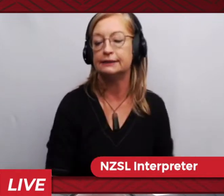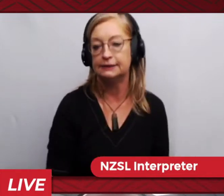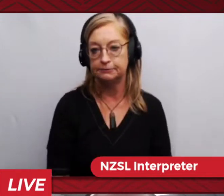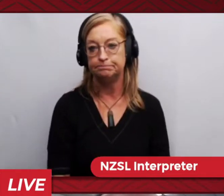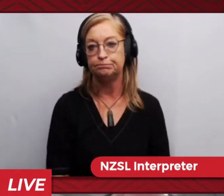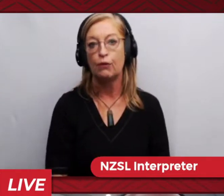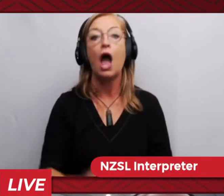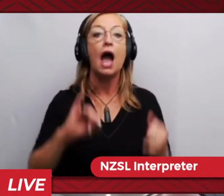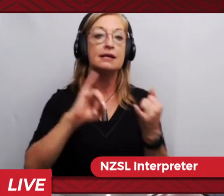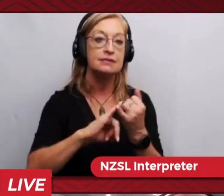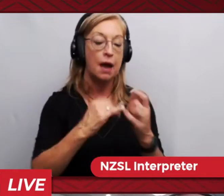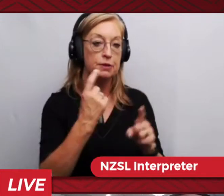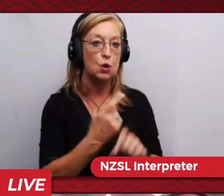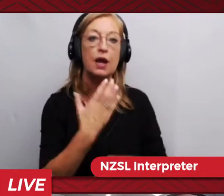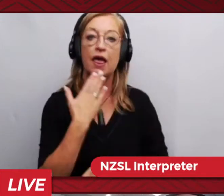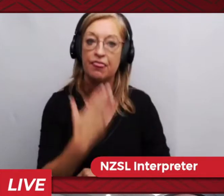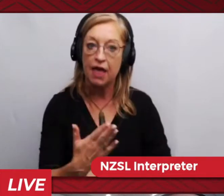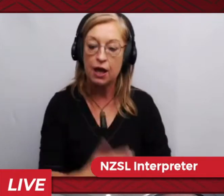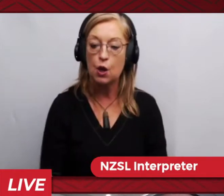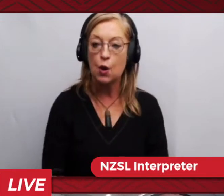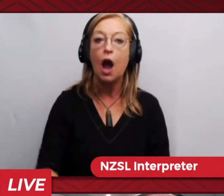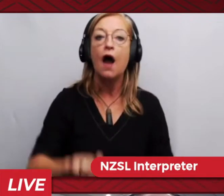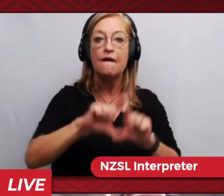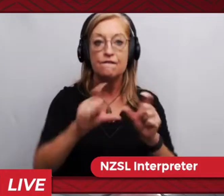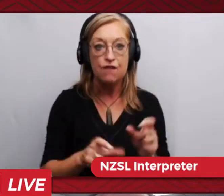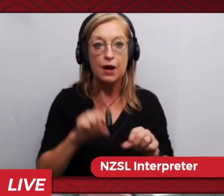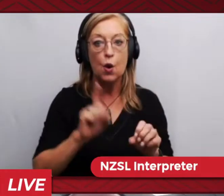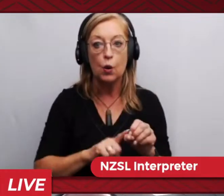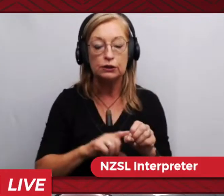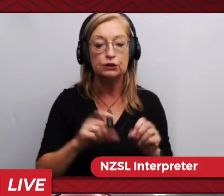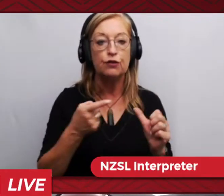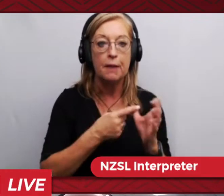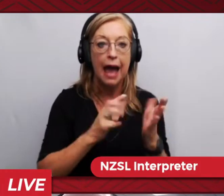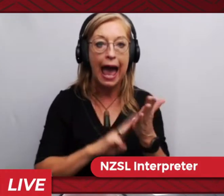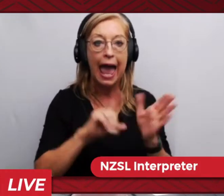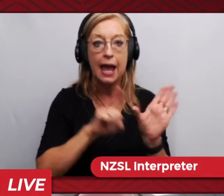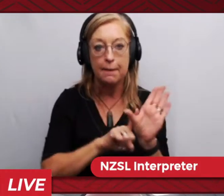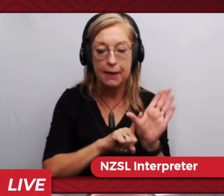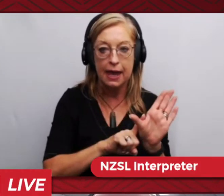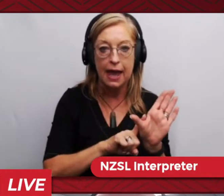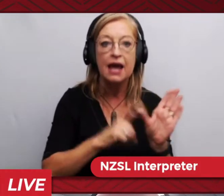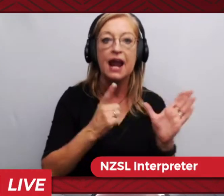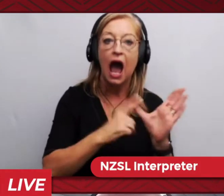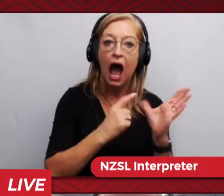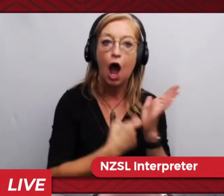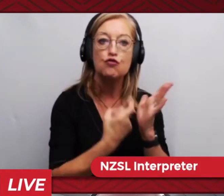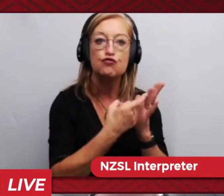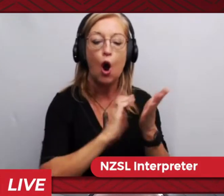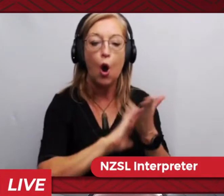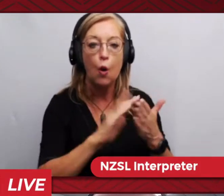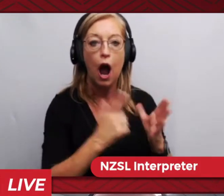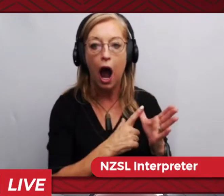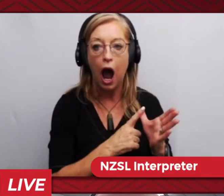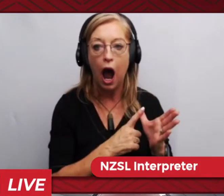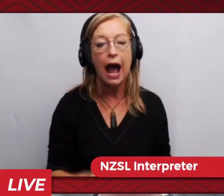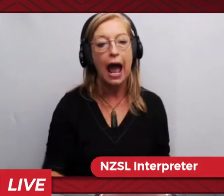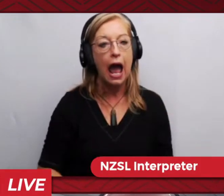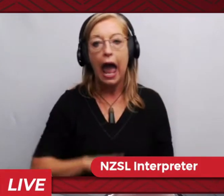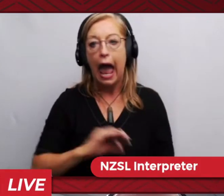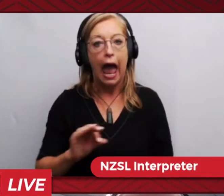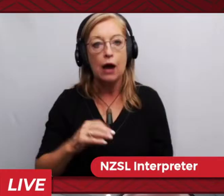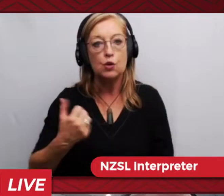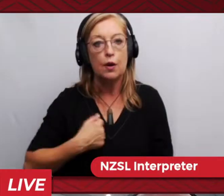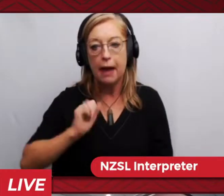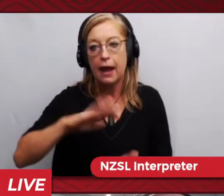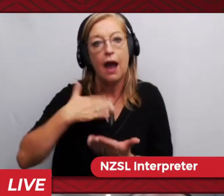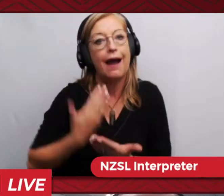Simon speaking, thank you. And then the final question from Amy and Aroha, how do we make a claim in the portal from this week onwards?